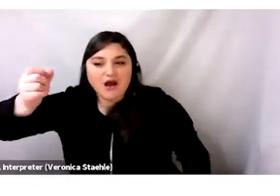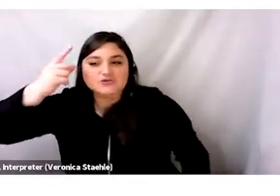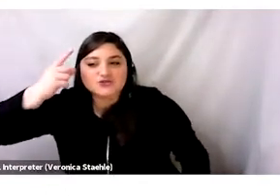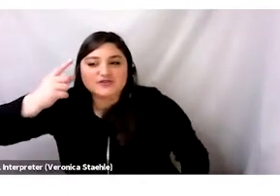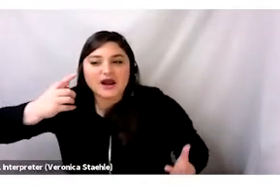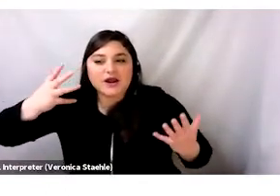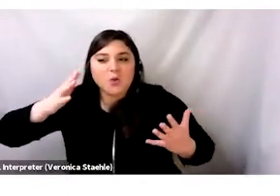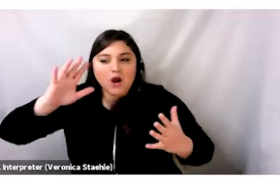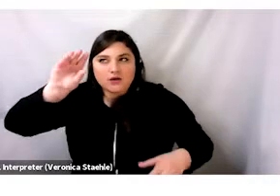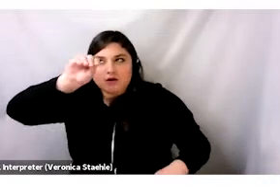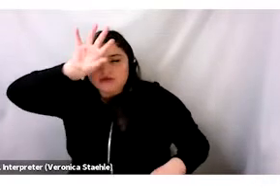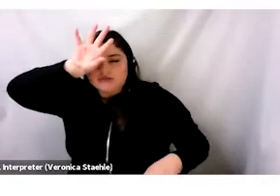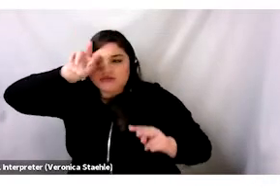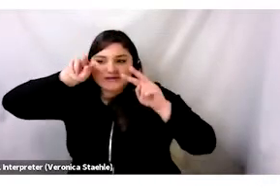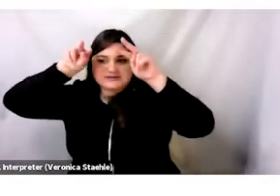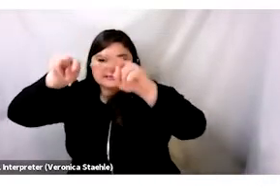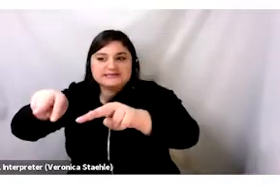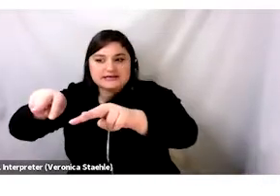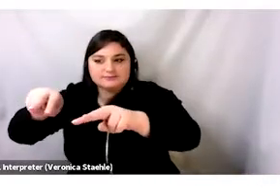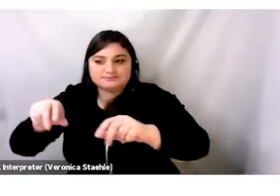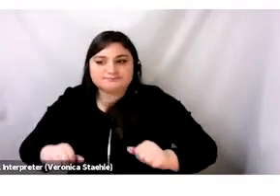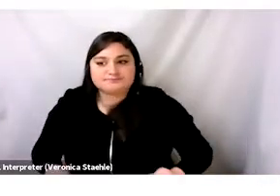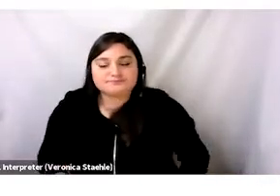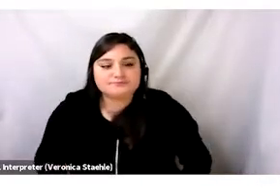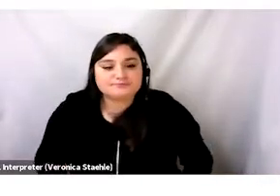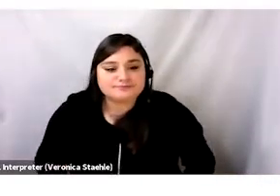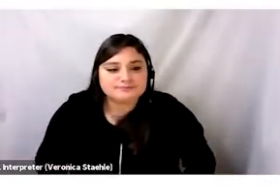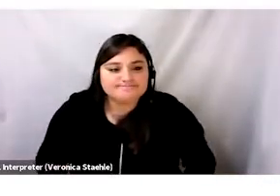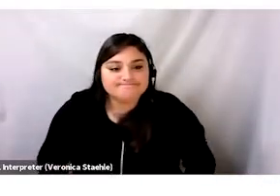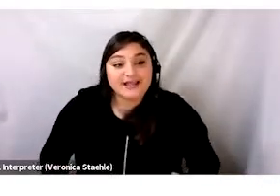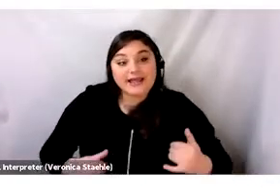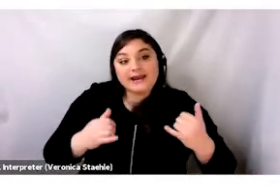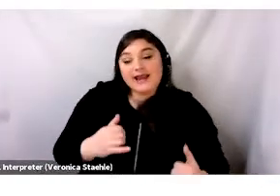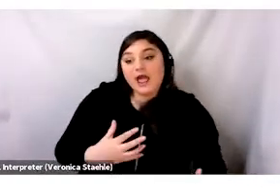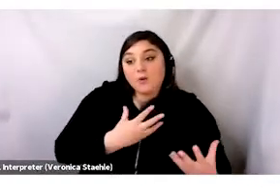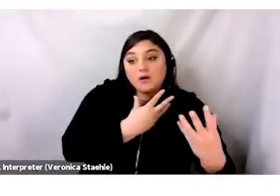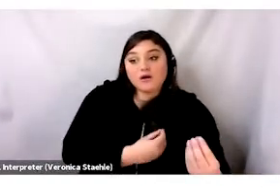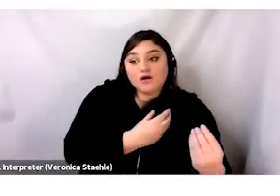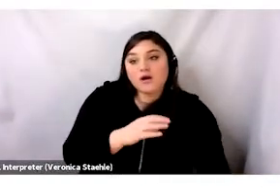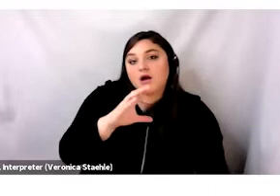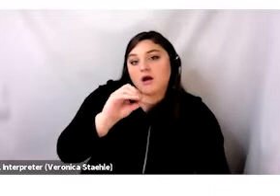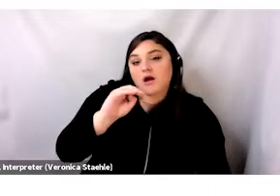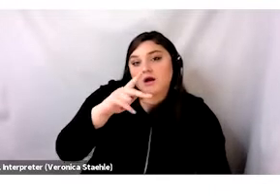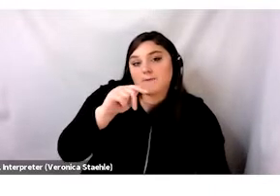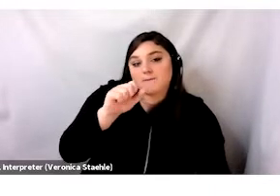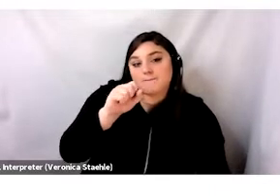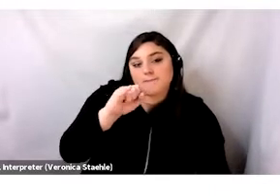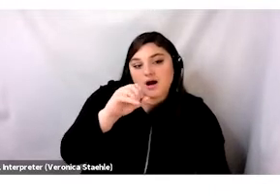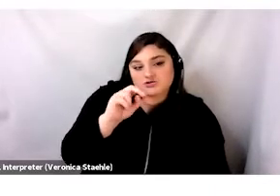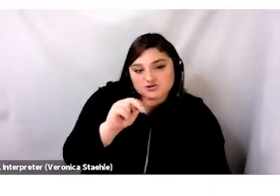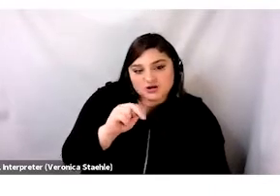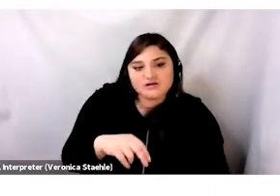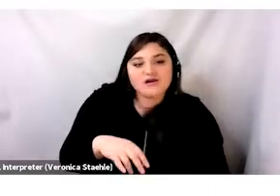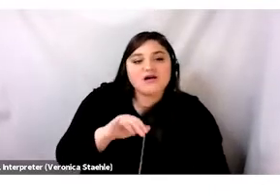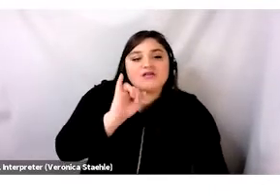awareness. Compassion is the translation for Maitri or Metta, which you may have heard. And